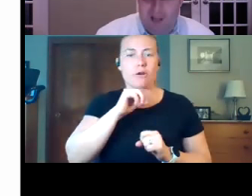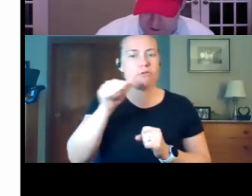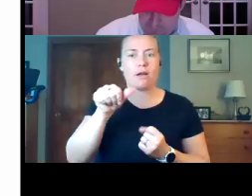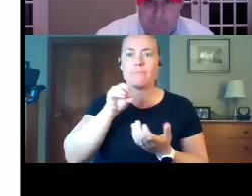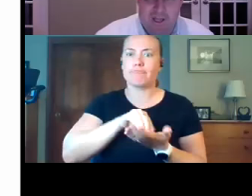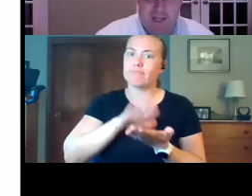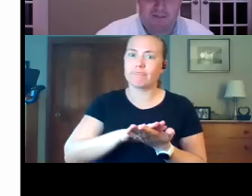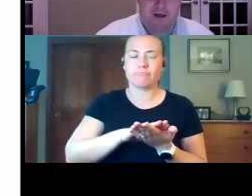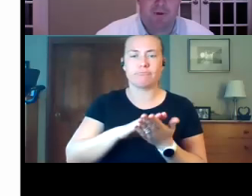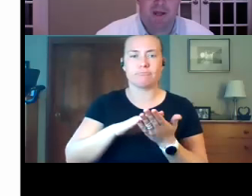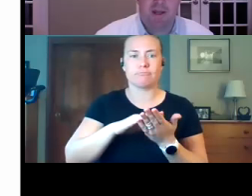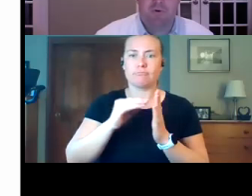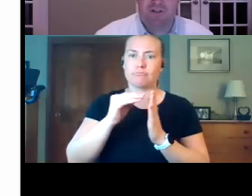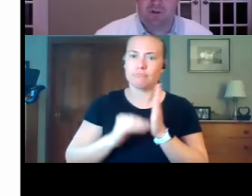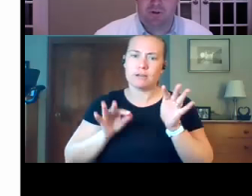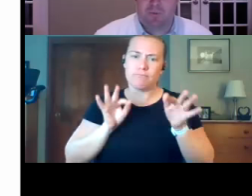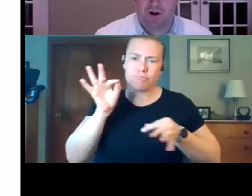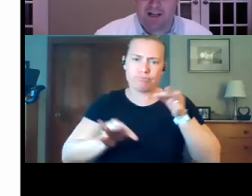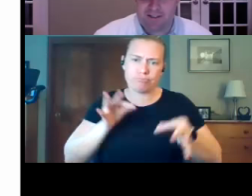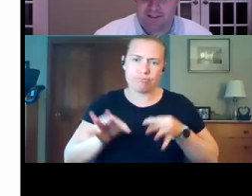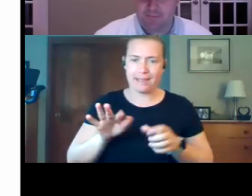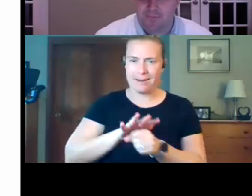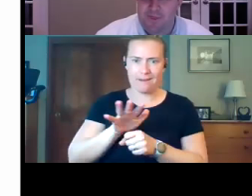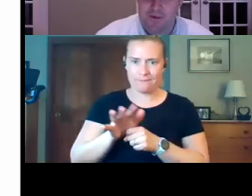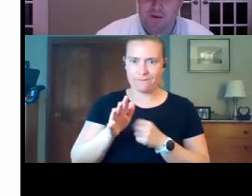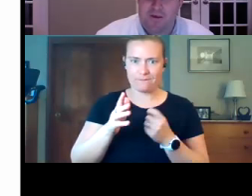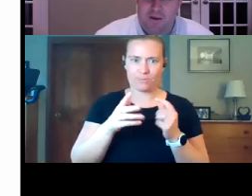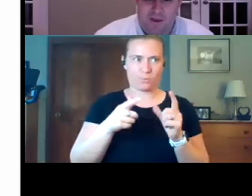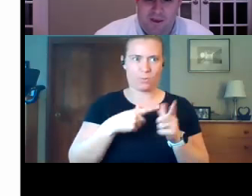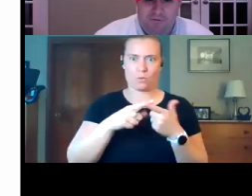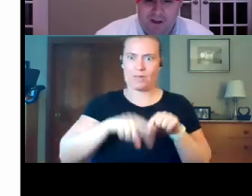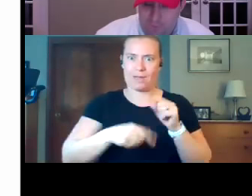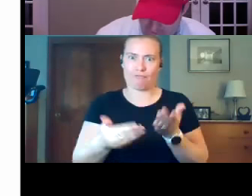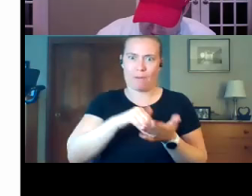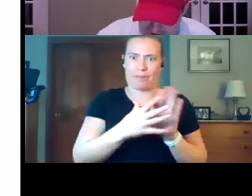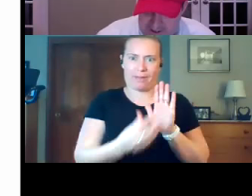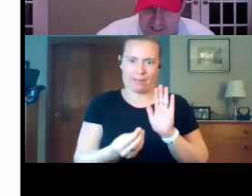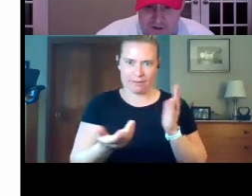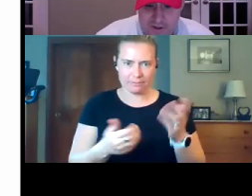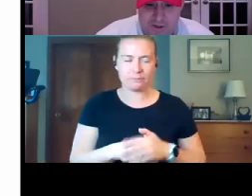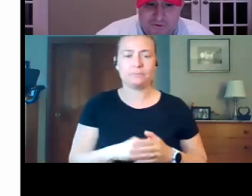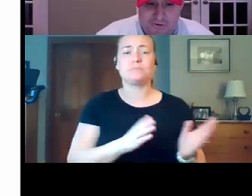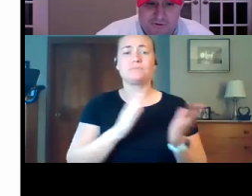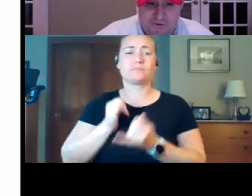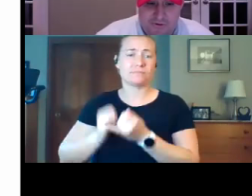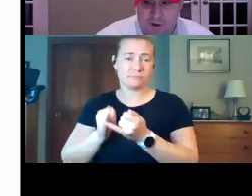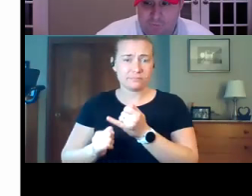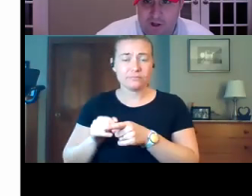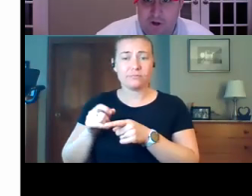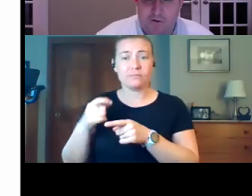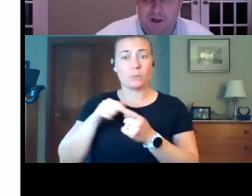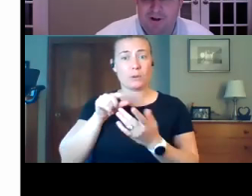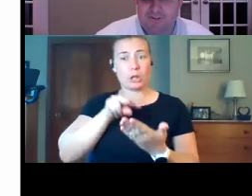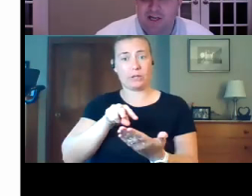we could actually replicate them in research or practice. And finally, when we first looked at the literature, this was